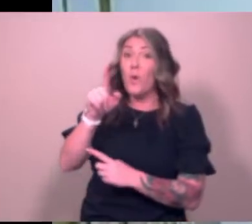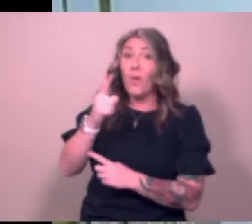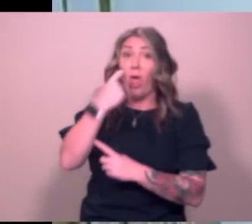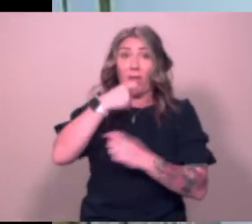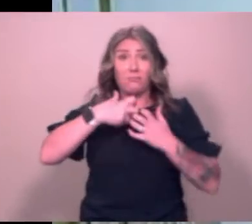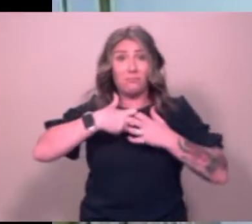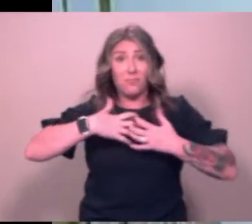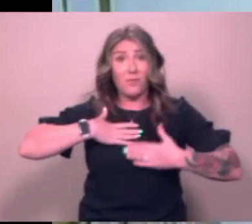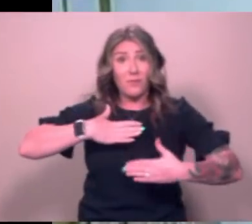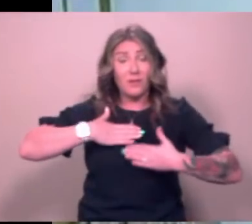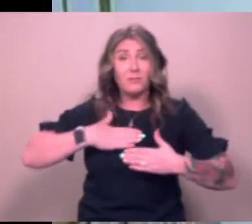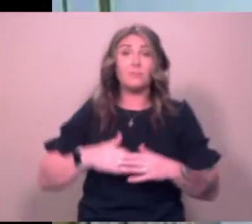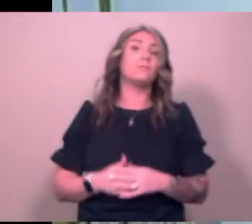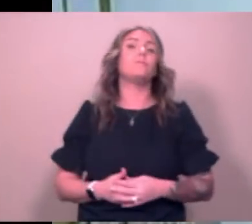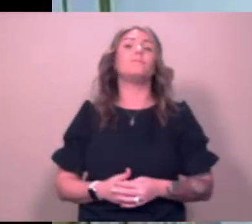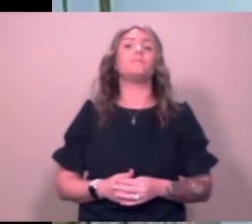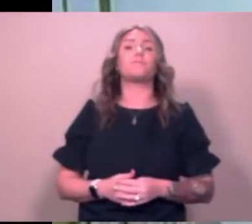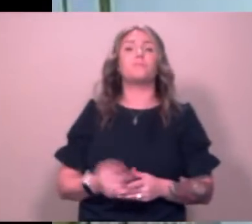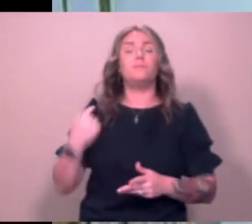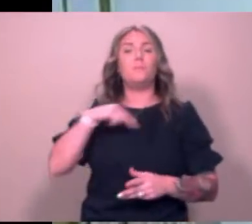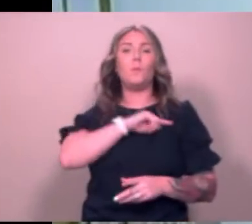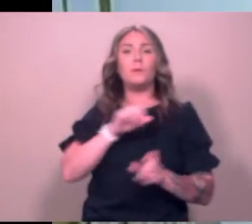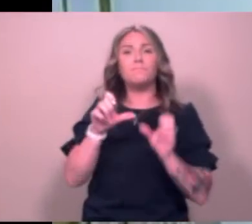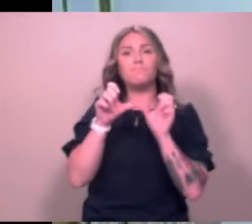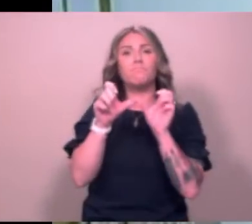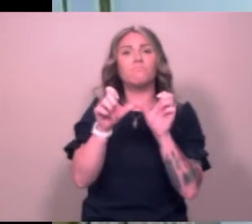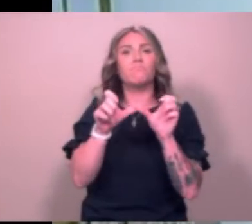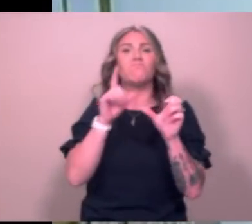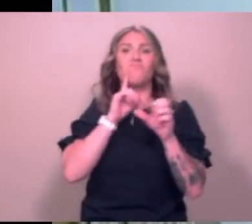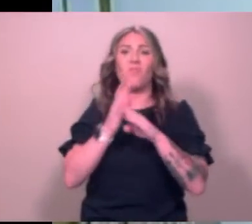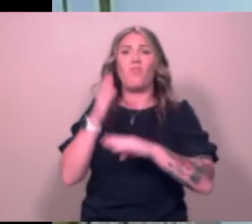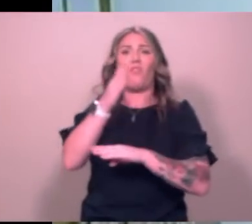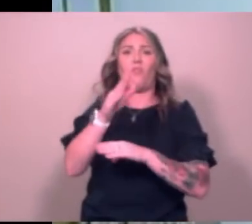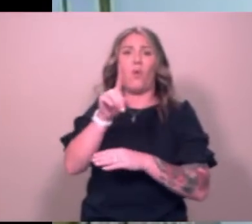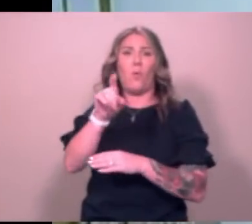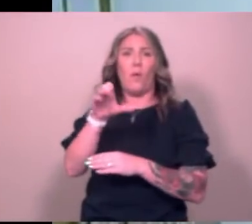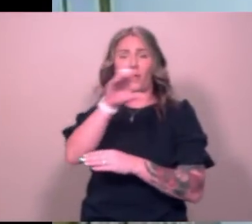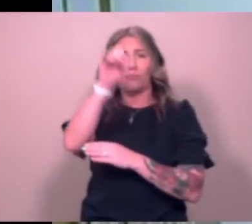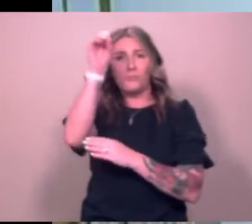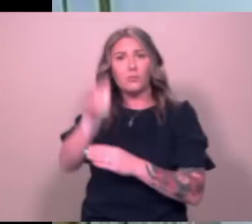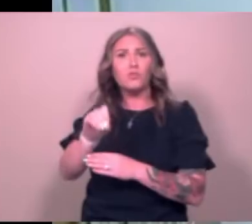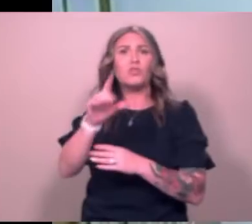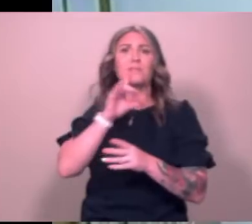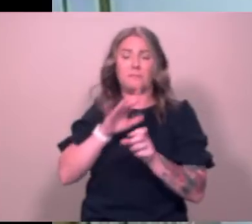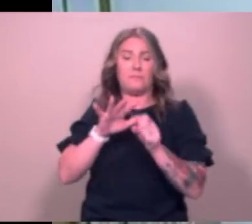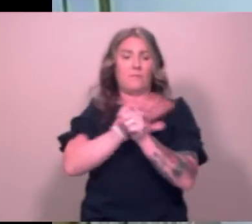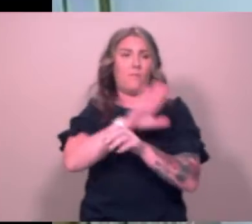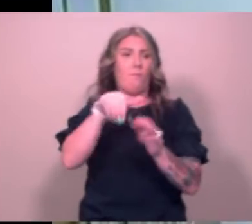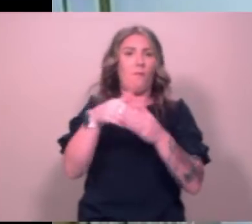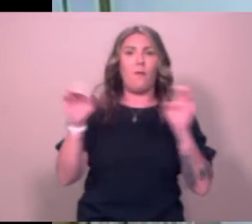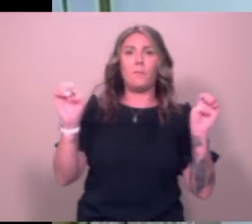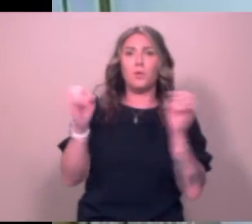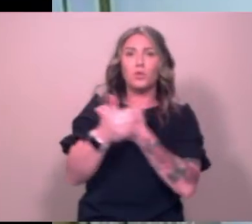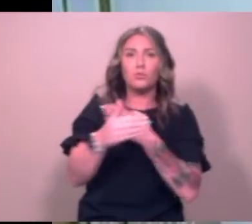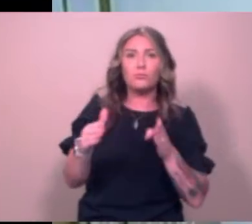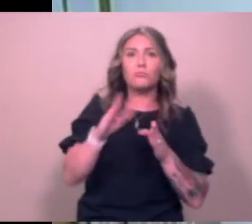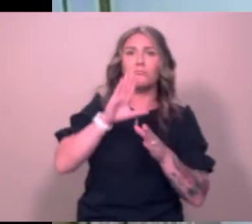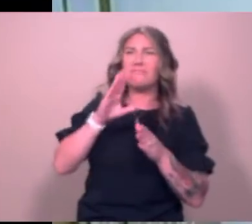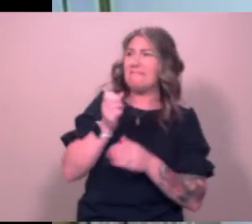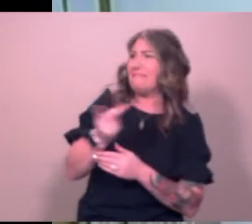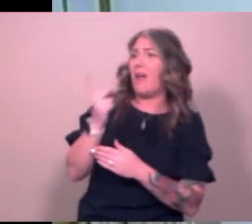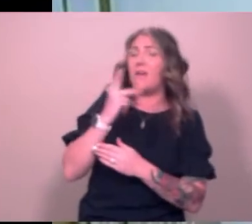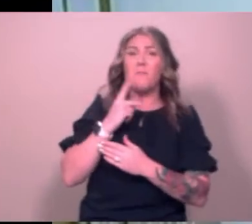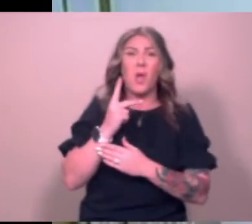ventilators. We continue to run well over 100% capacity in all of our ERs. Some of them are 200